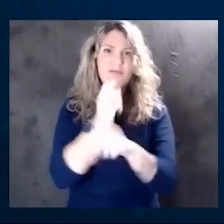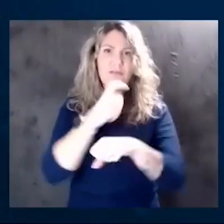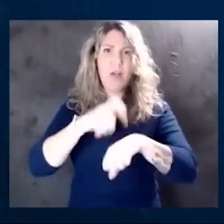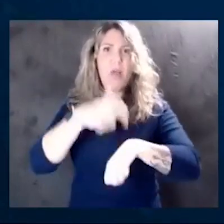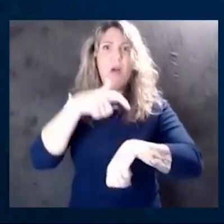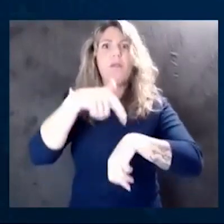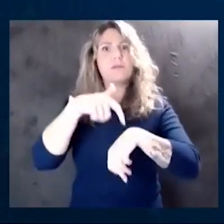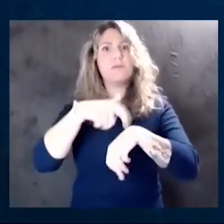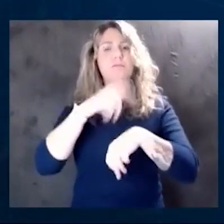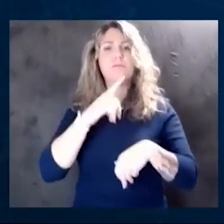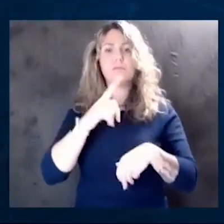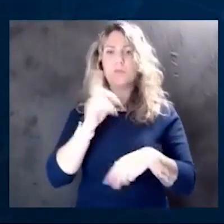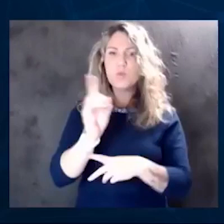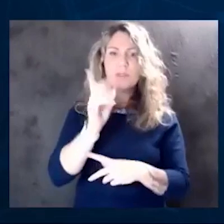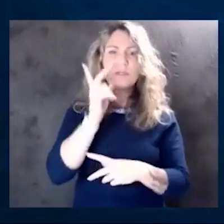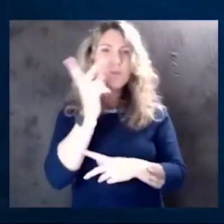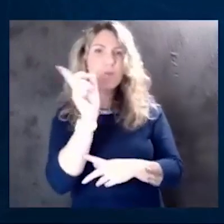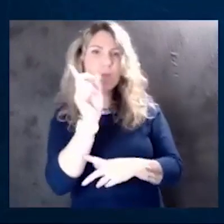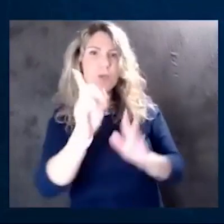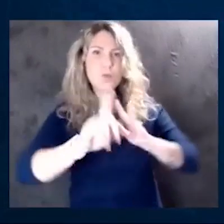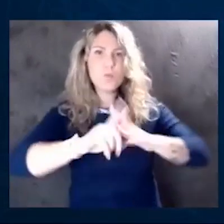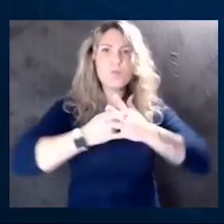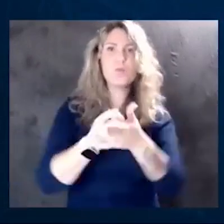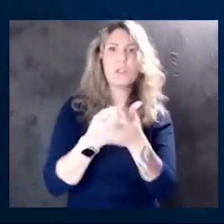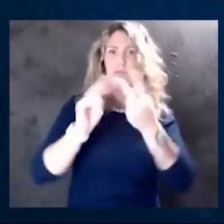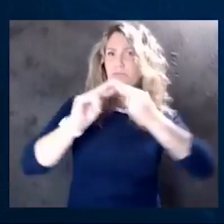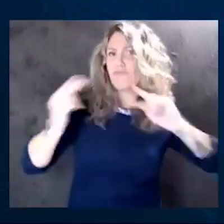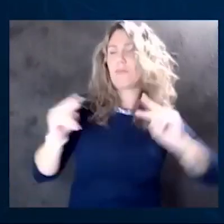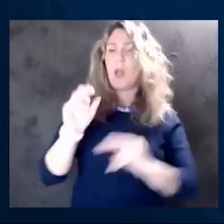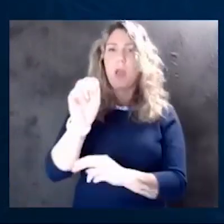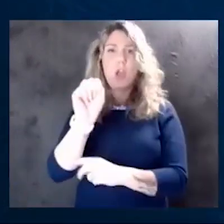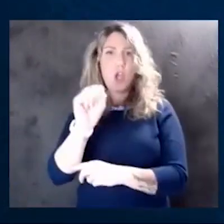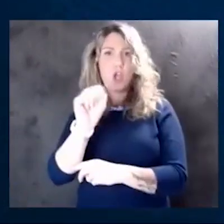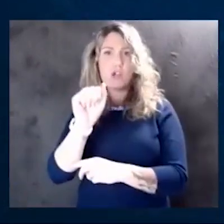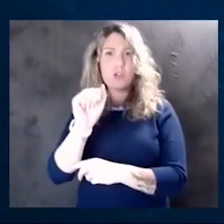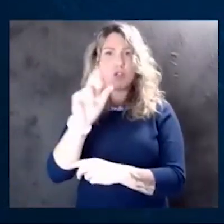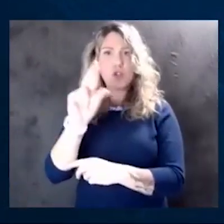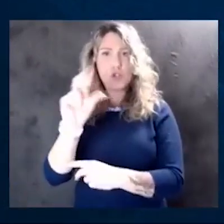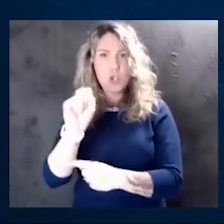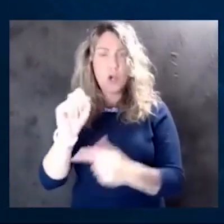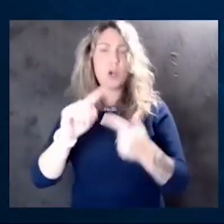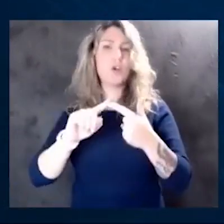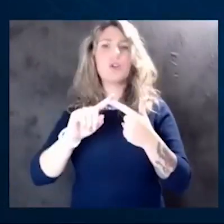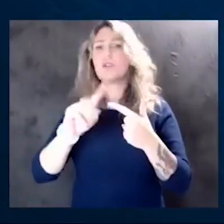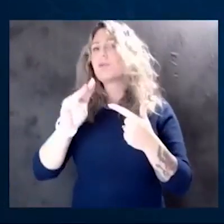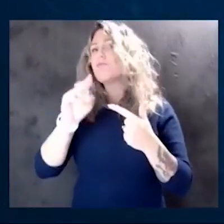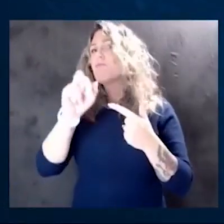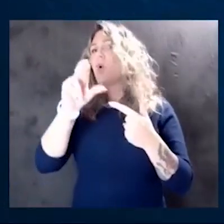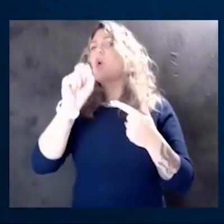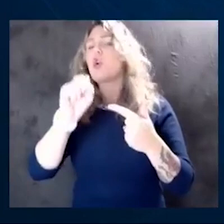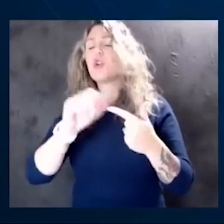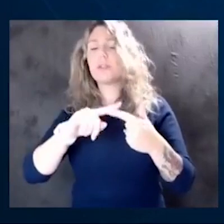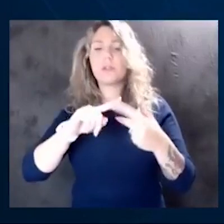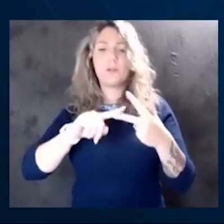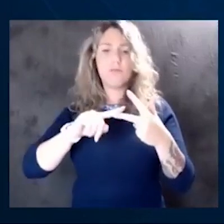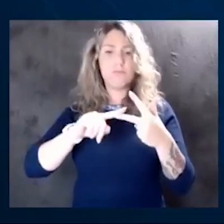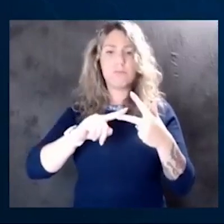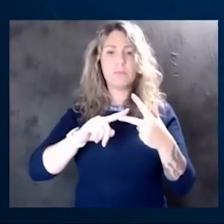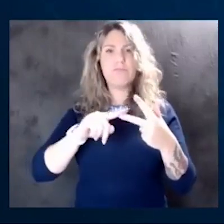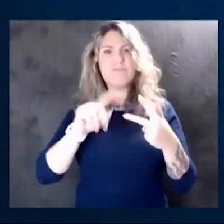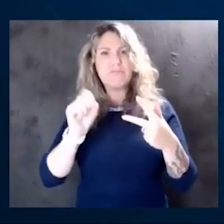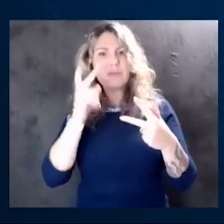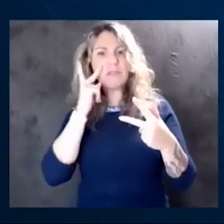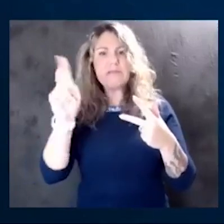strain was, you can see where SARS was, where MERS was, where you can see where other diseases have